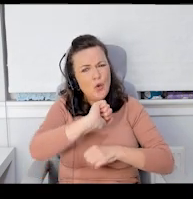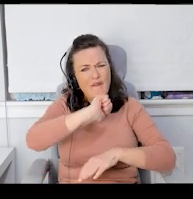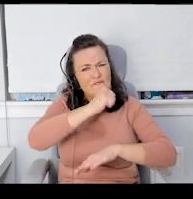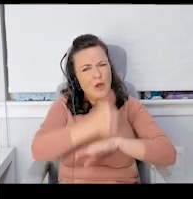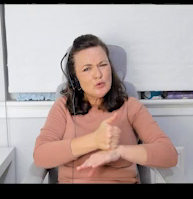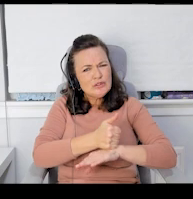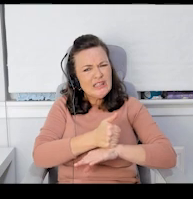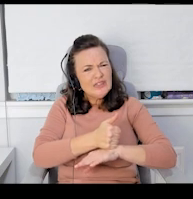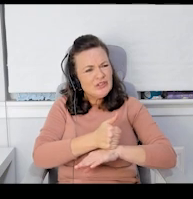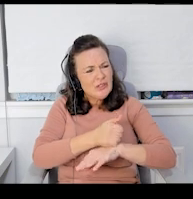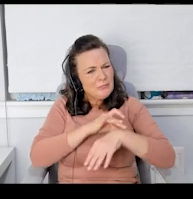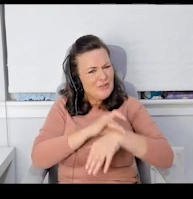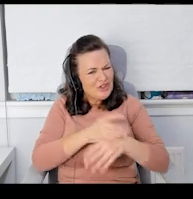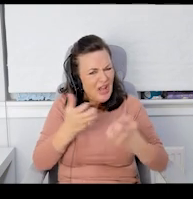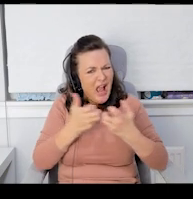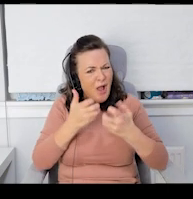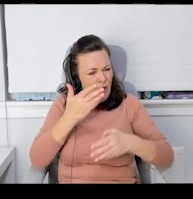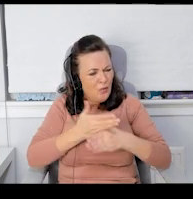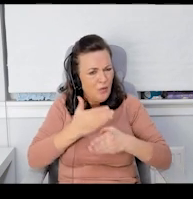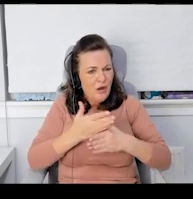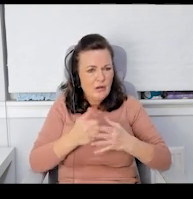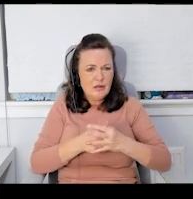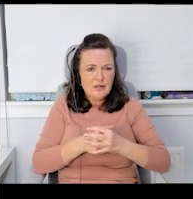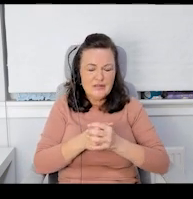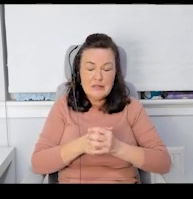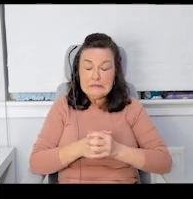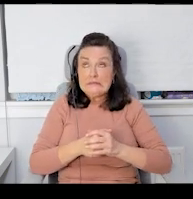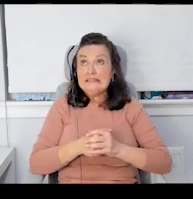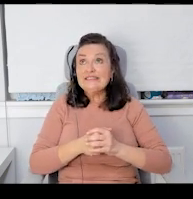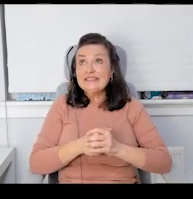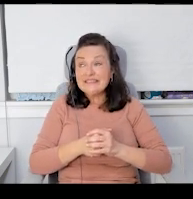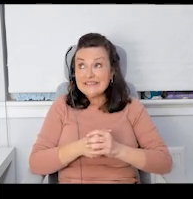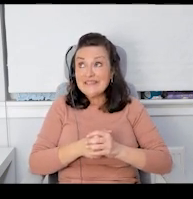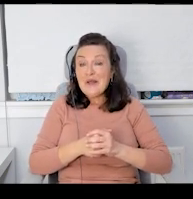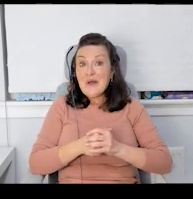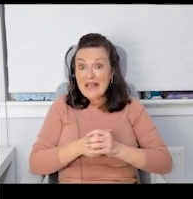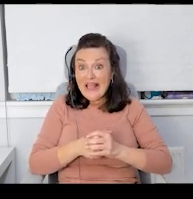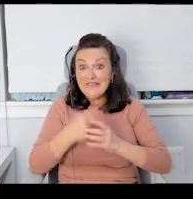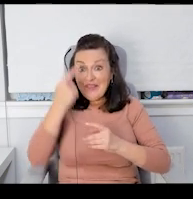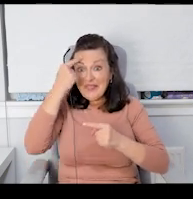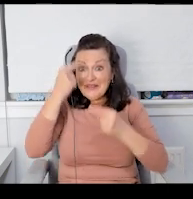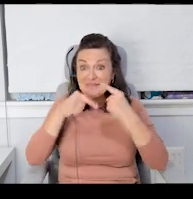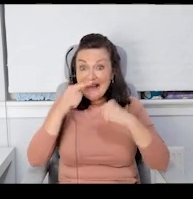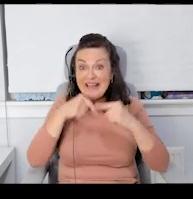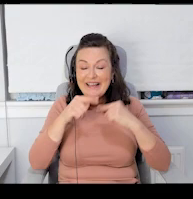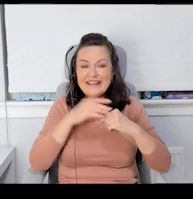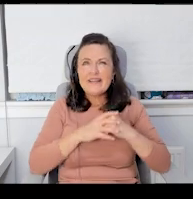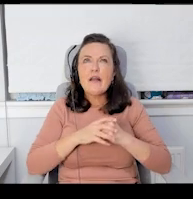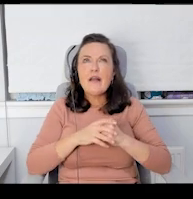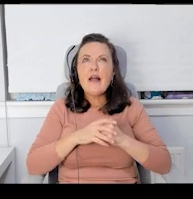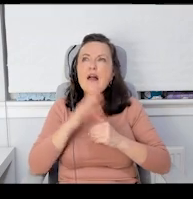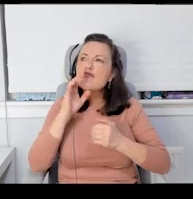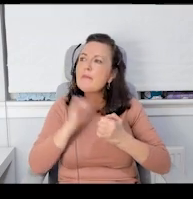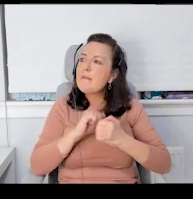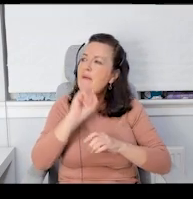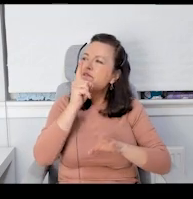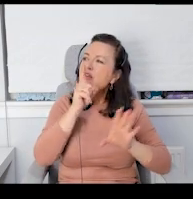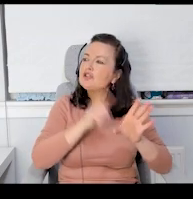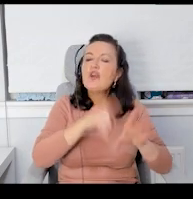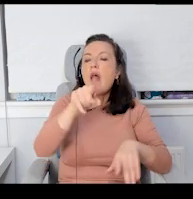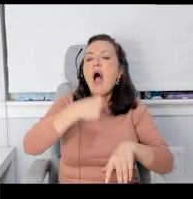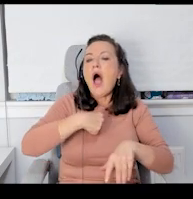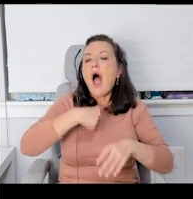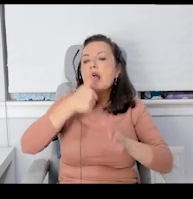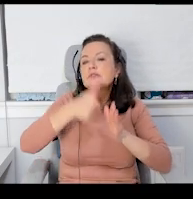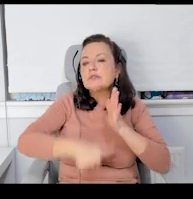worked alongside your other subjects in school? Yeah, I'll have to think back a little bit. But in my first year, so I did